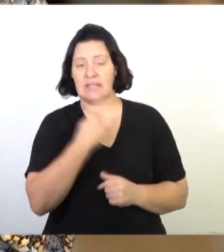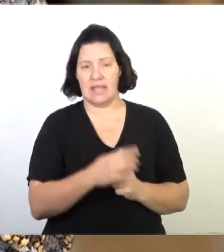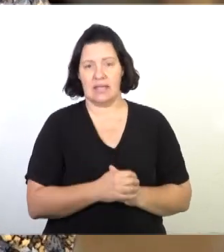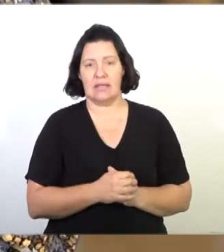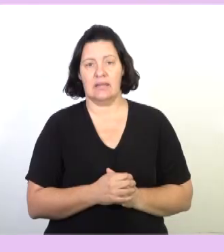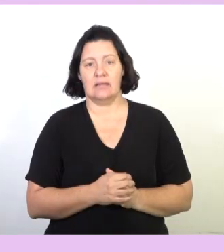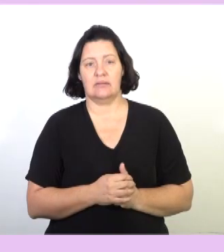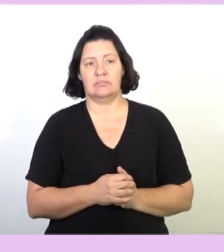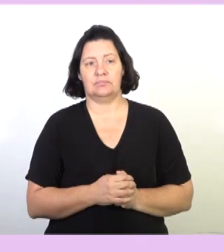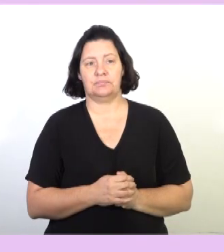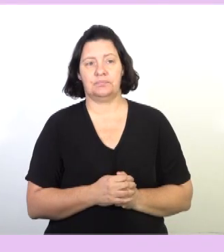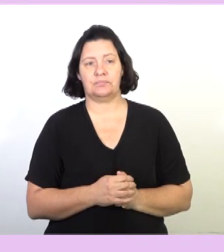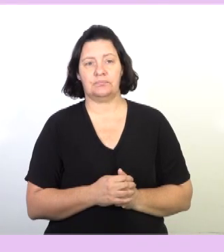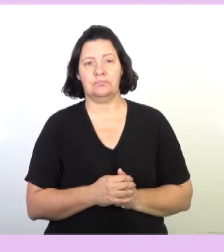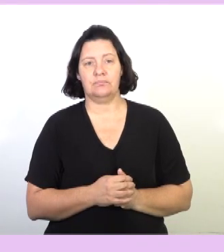then say,